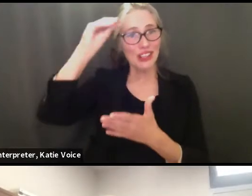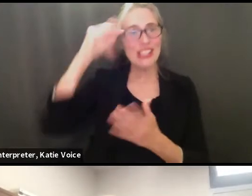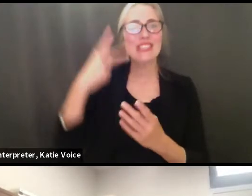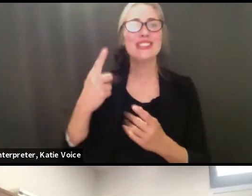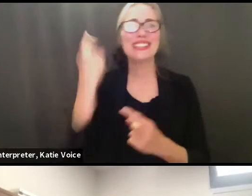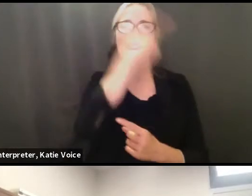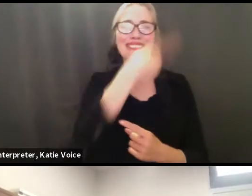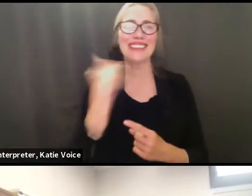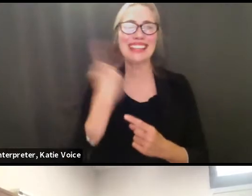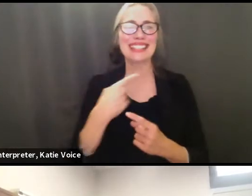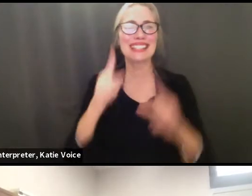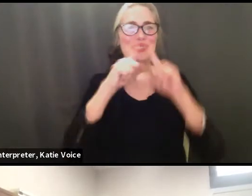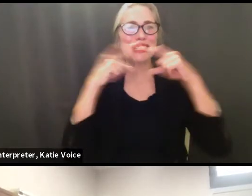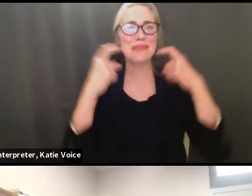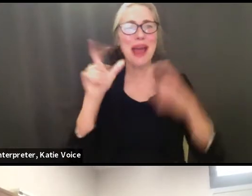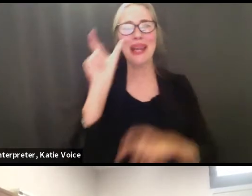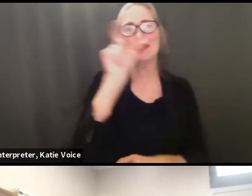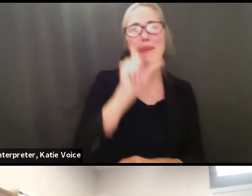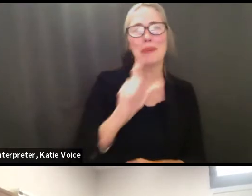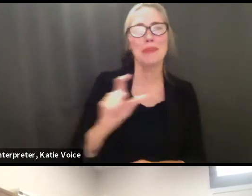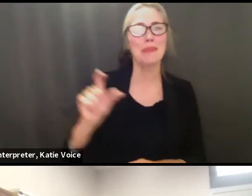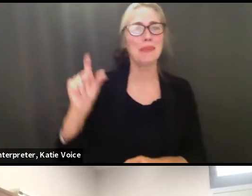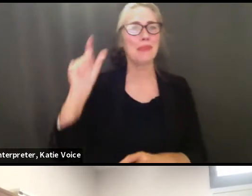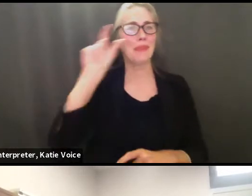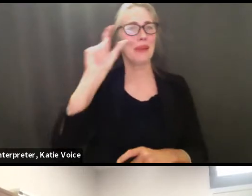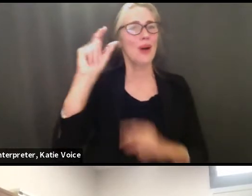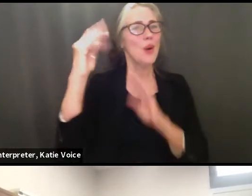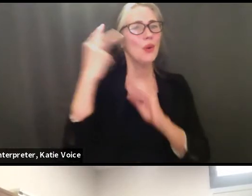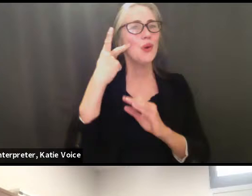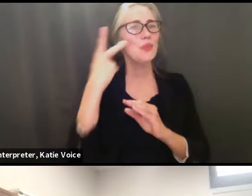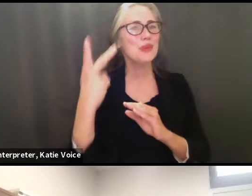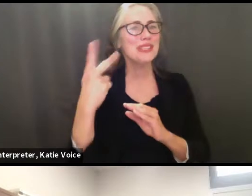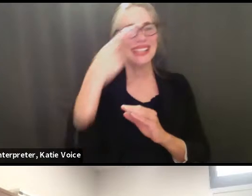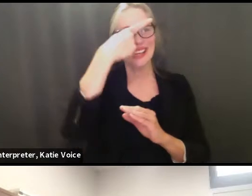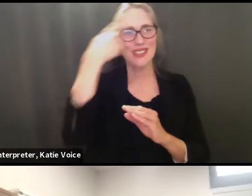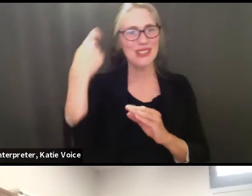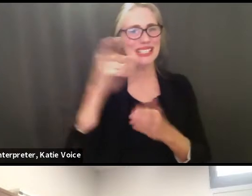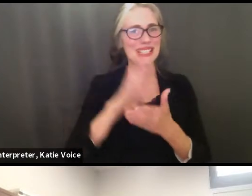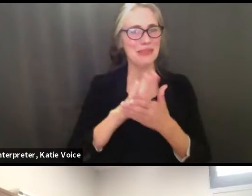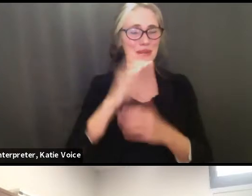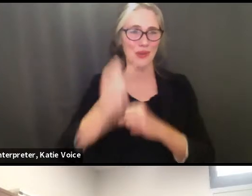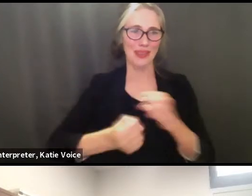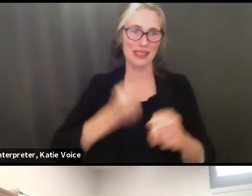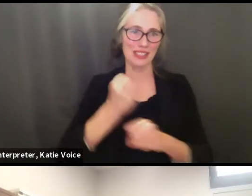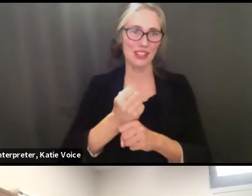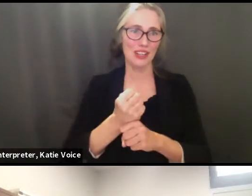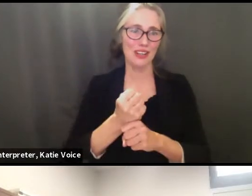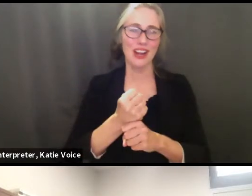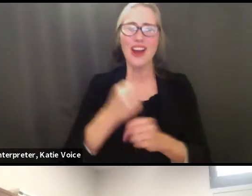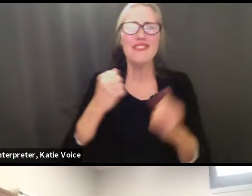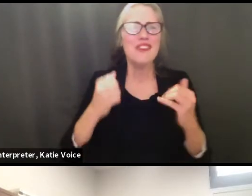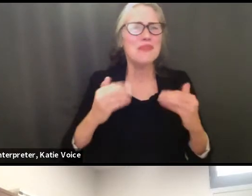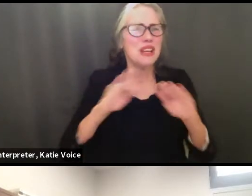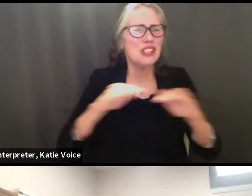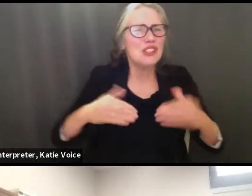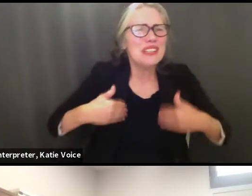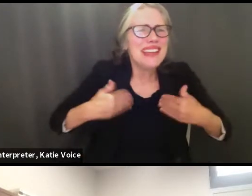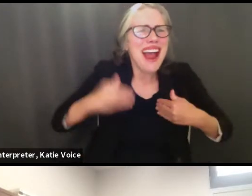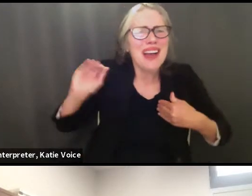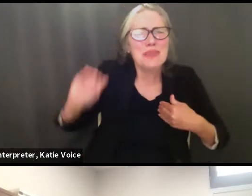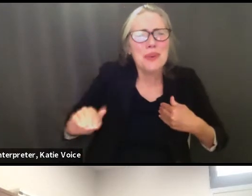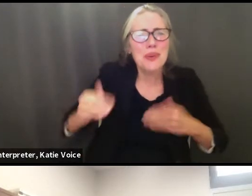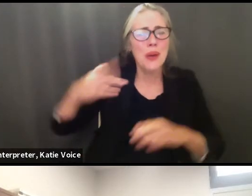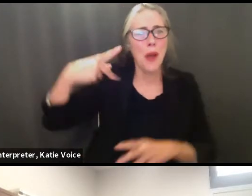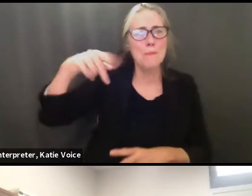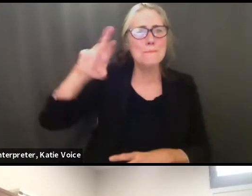and that's exactly what we hope to see in our summer school experiences here, from our little itty bitty kiddos in the preschool